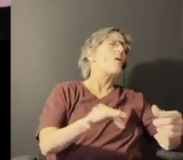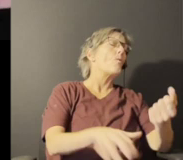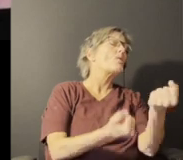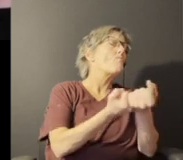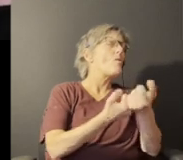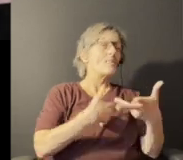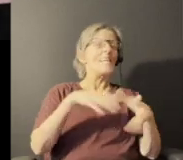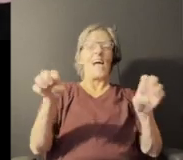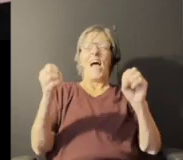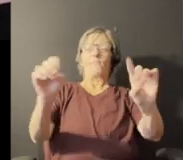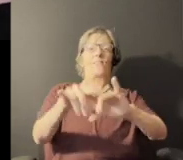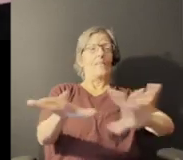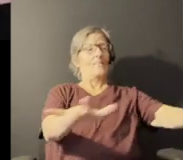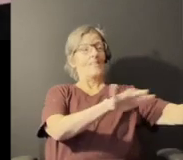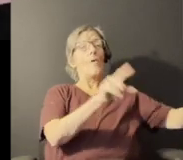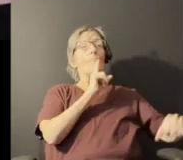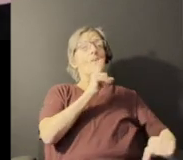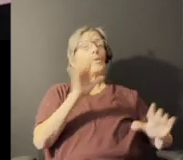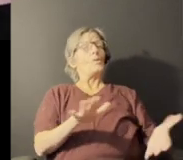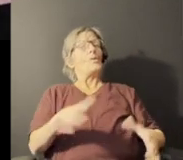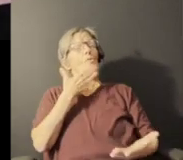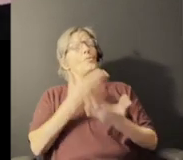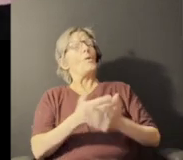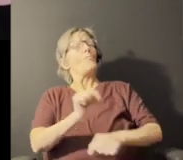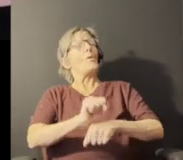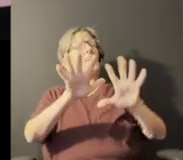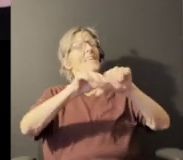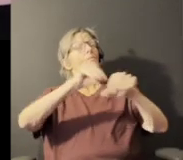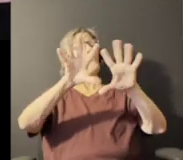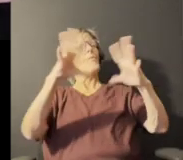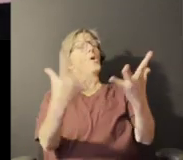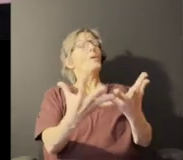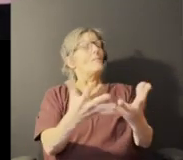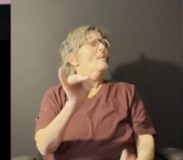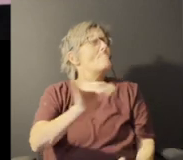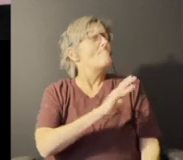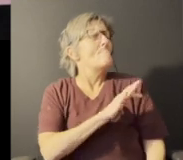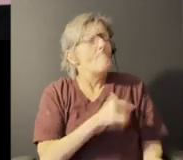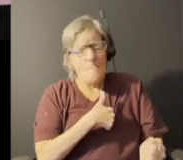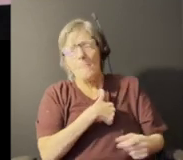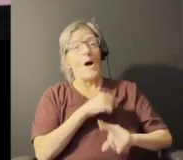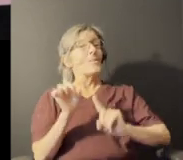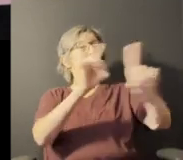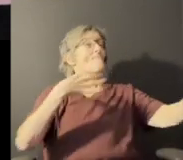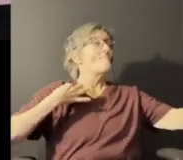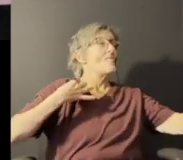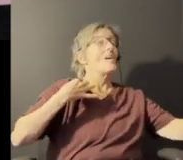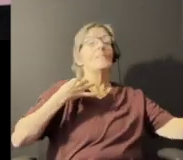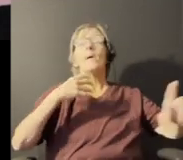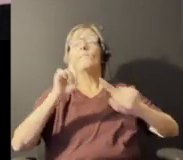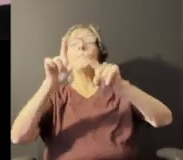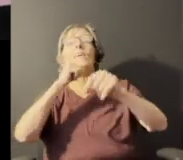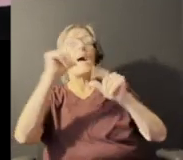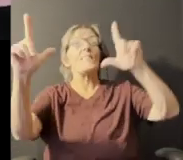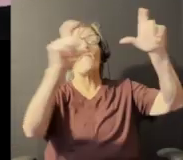difference or support efforts that I thought were really doing good in the world. And so I would go volunteer